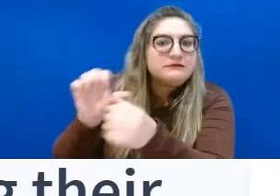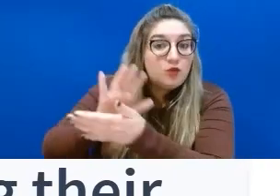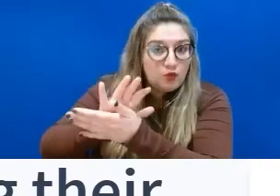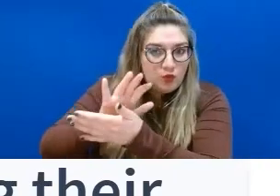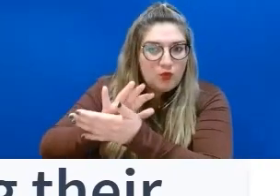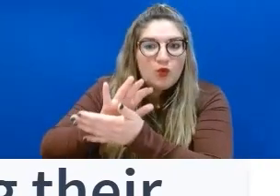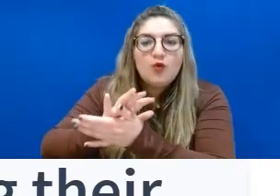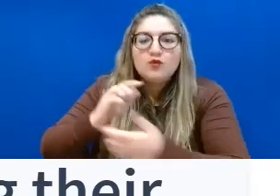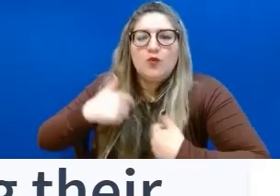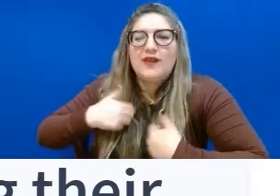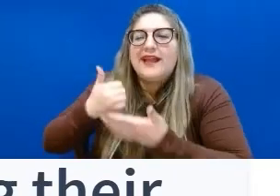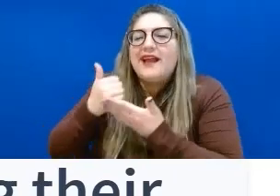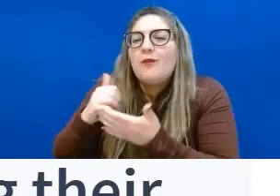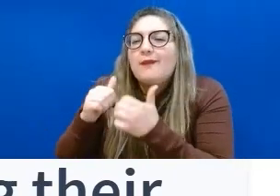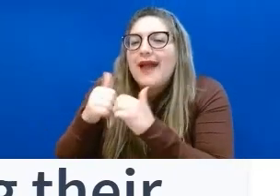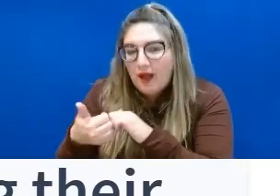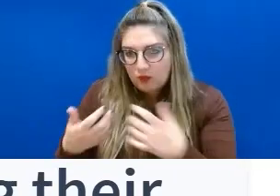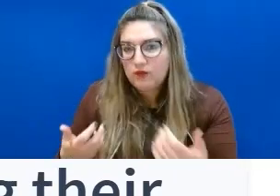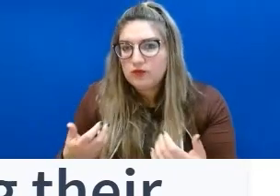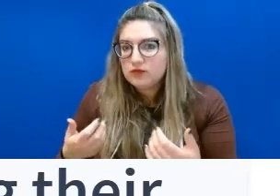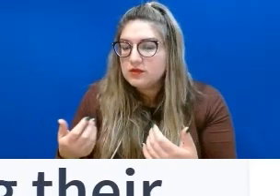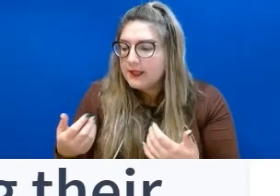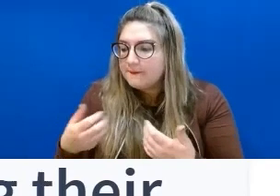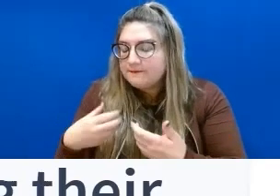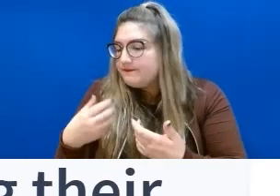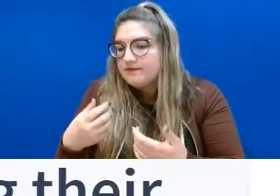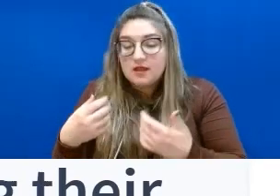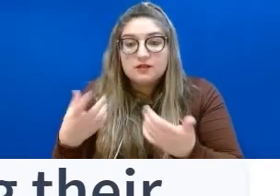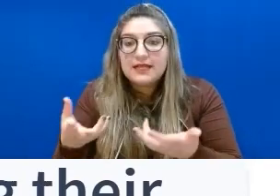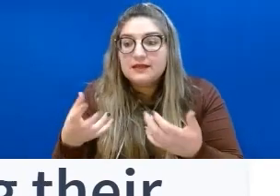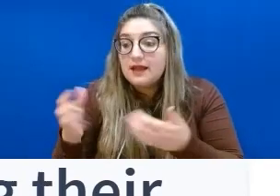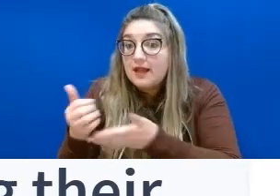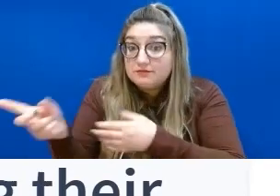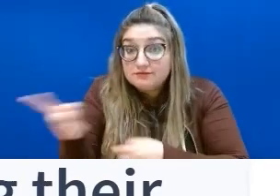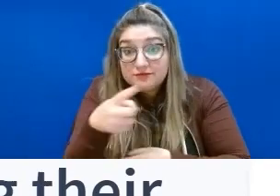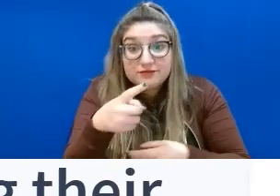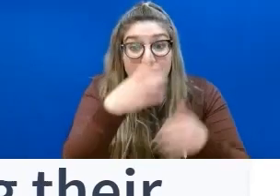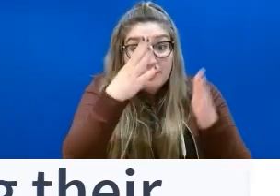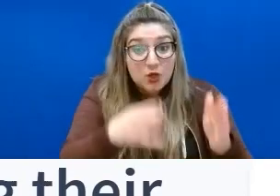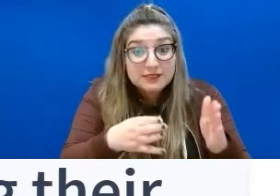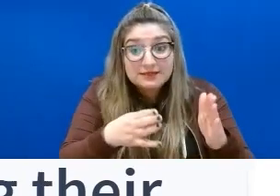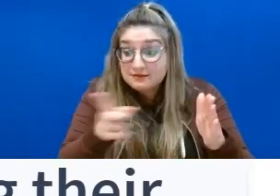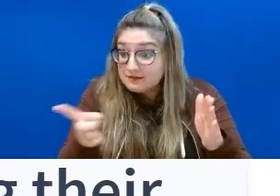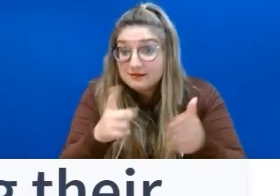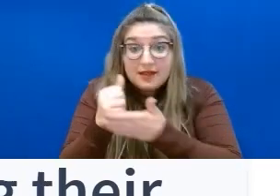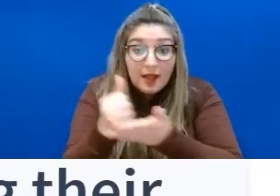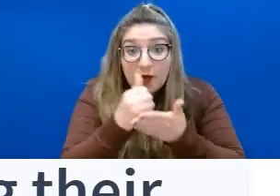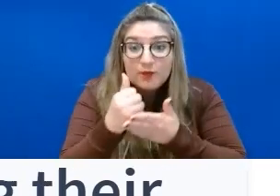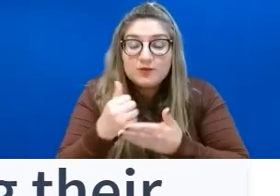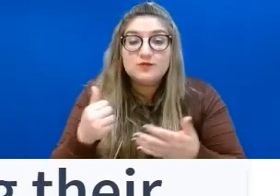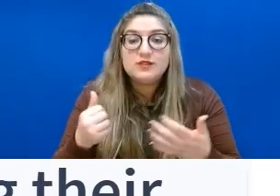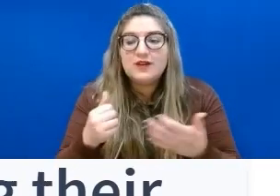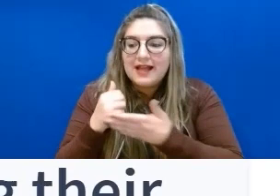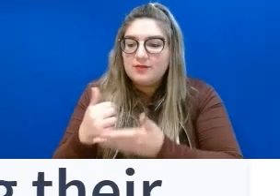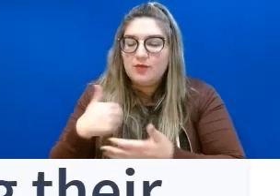we're helping them and connecting them to job fairs, where we're talking to employers and saying like, hey, this person needs a schedule that's going to accommodate their school schedule, right?